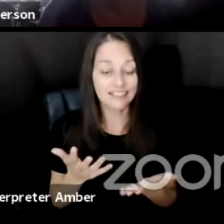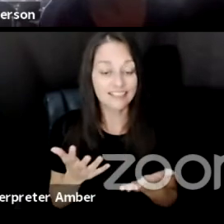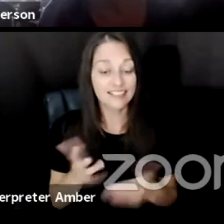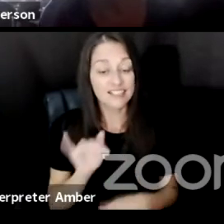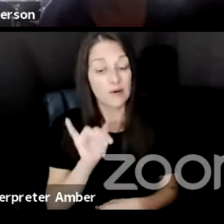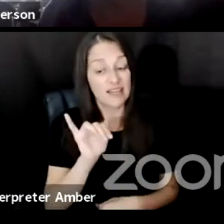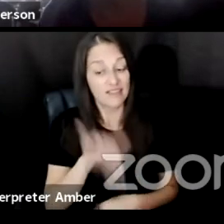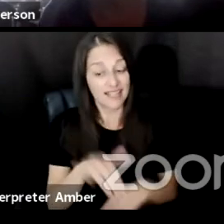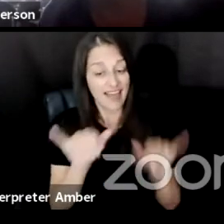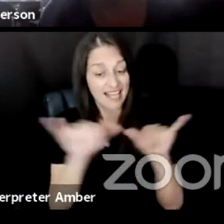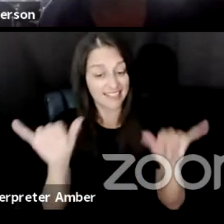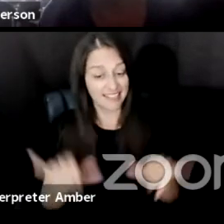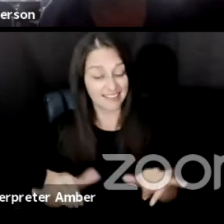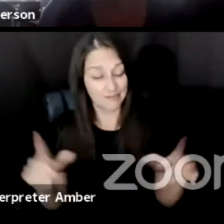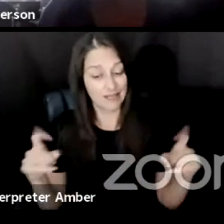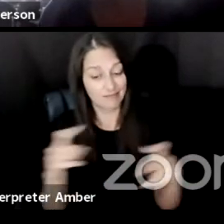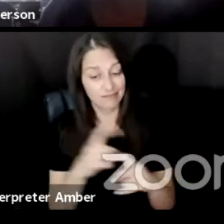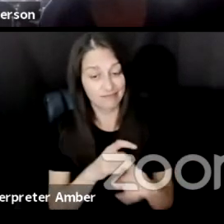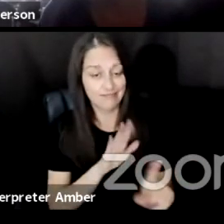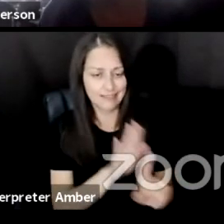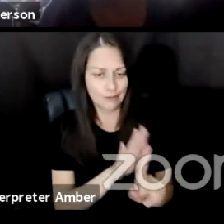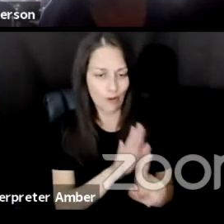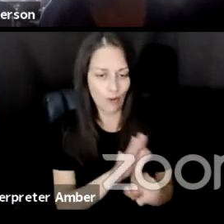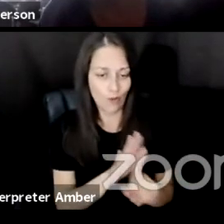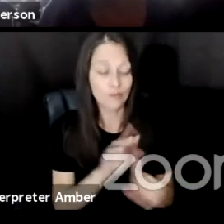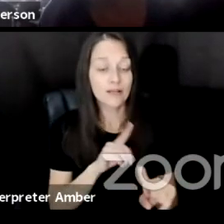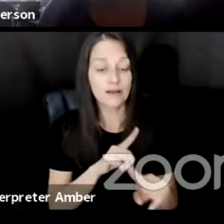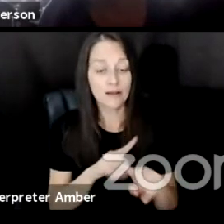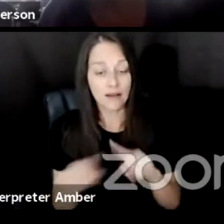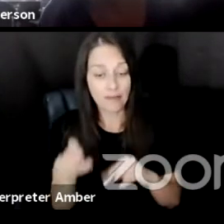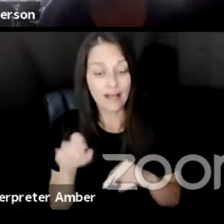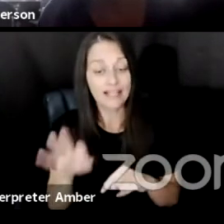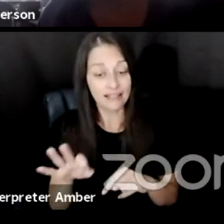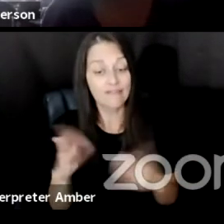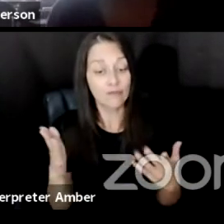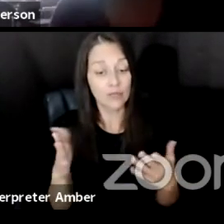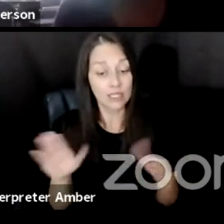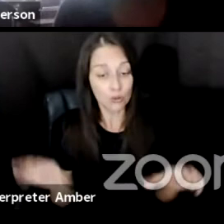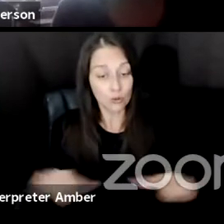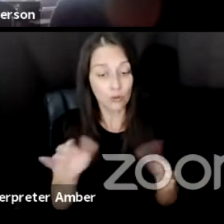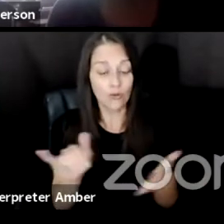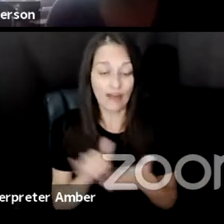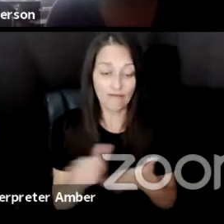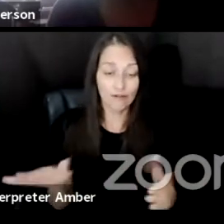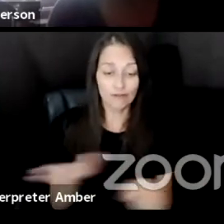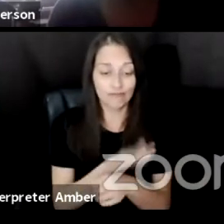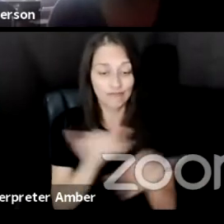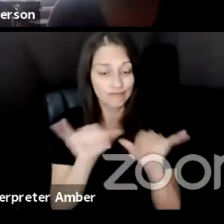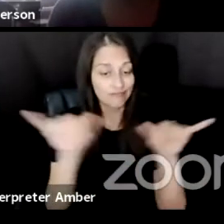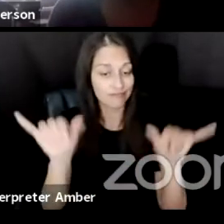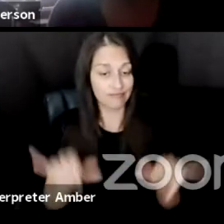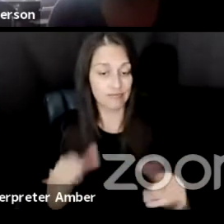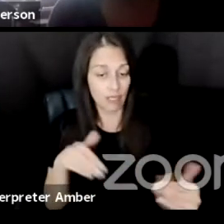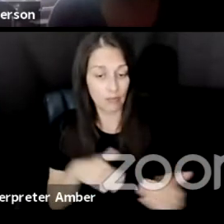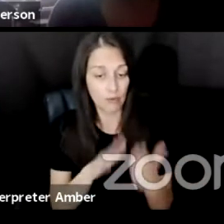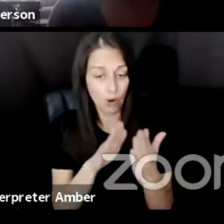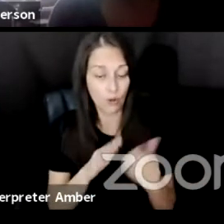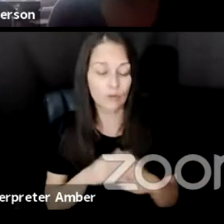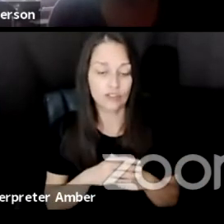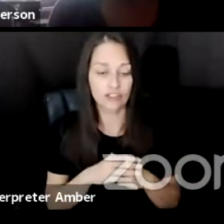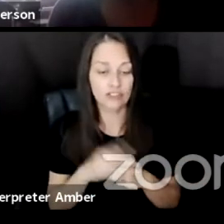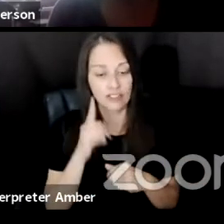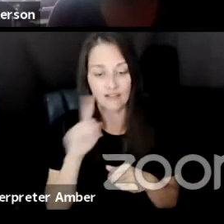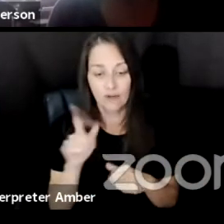unto itself. But I think that if we take that ecosystemic approach in every way of slicing it on